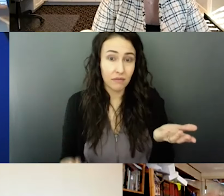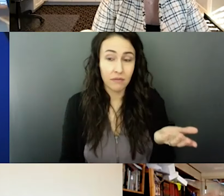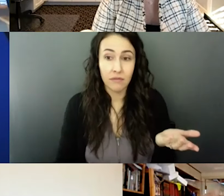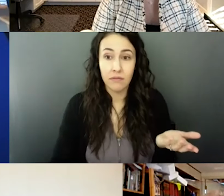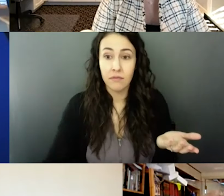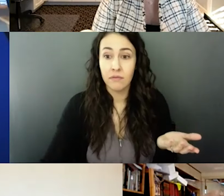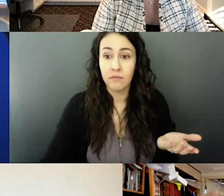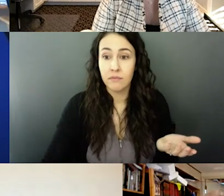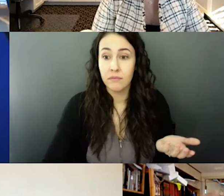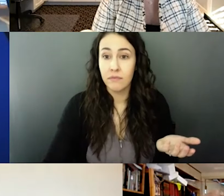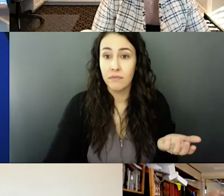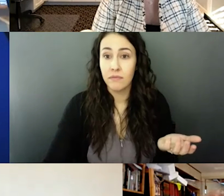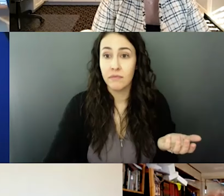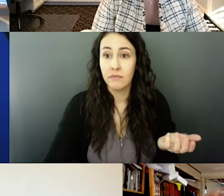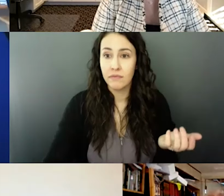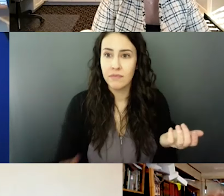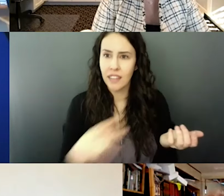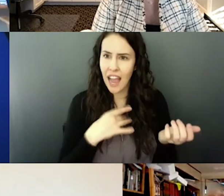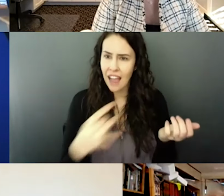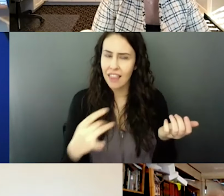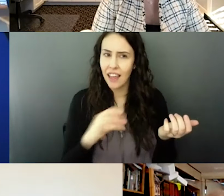I like those suggestions.